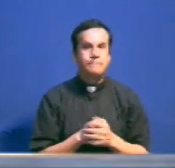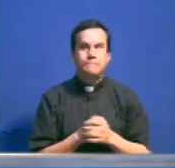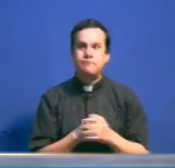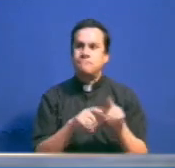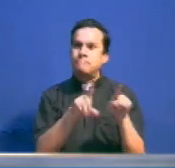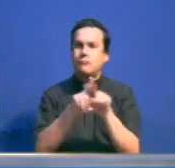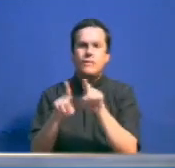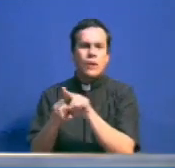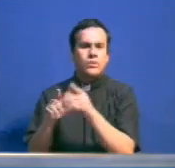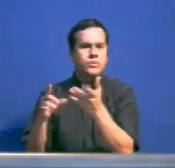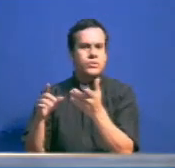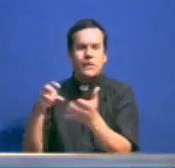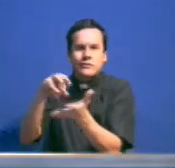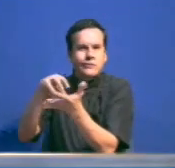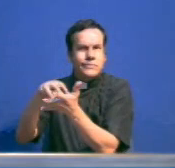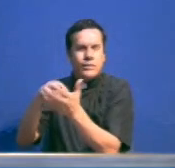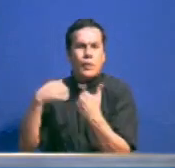of about